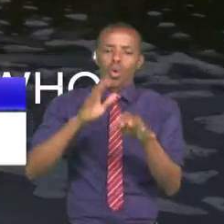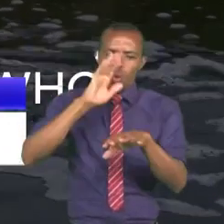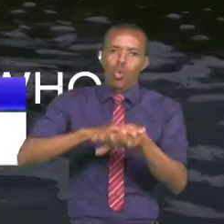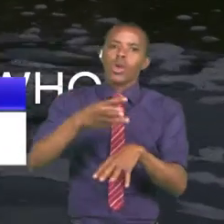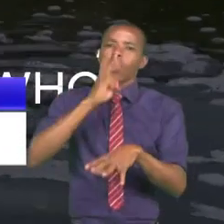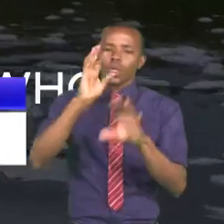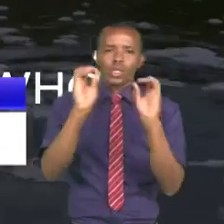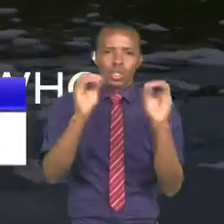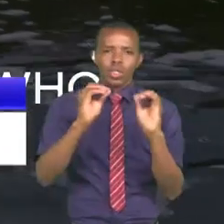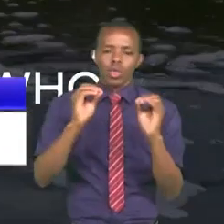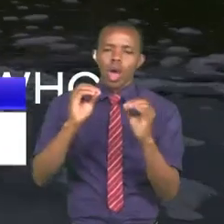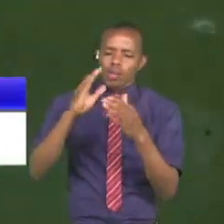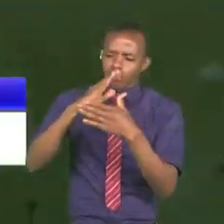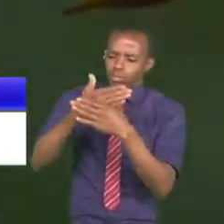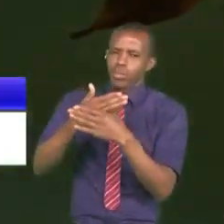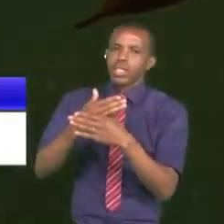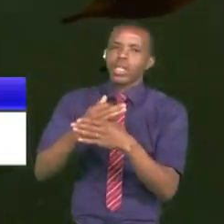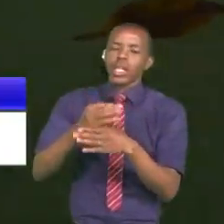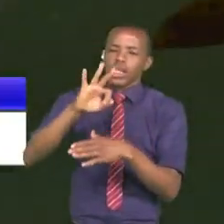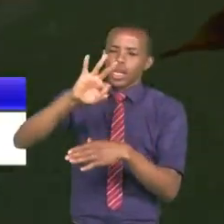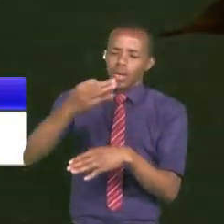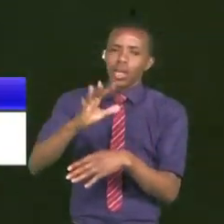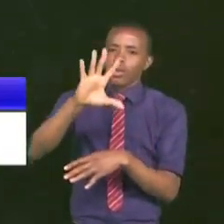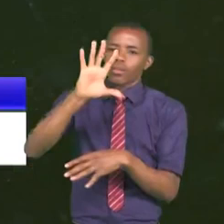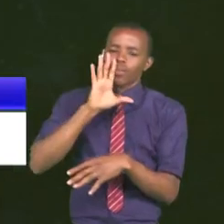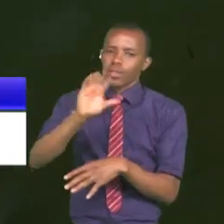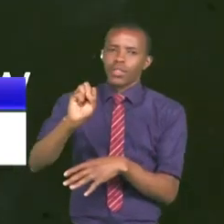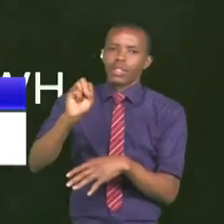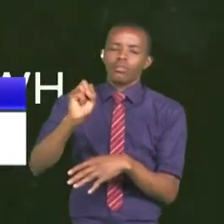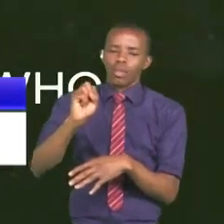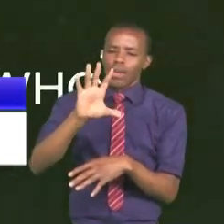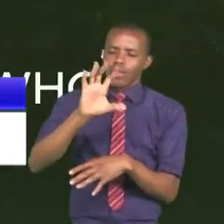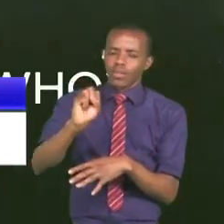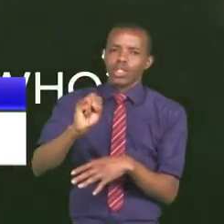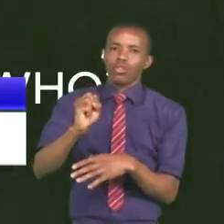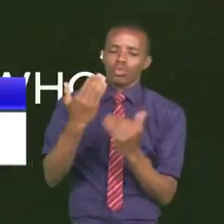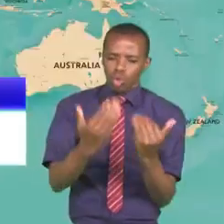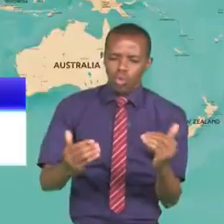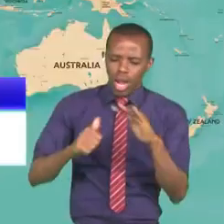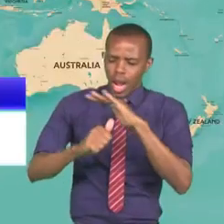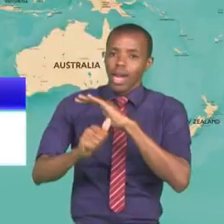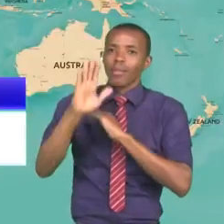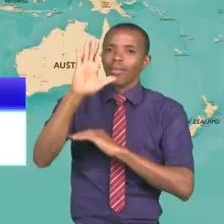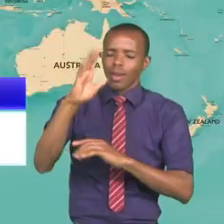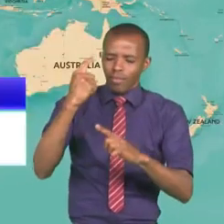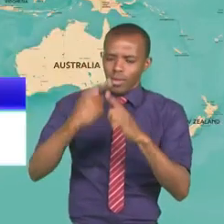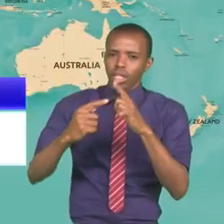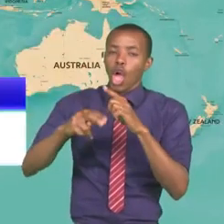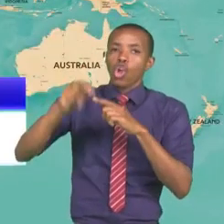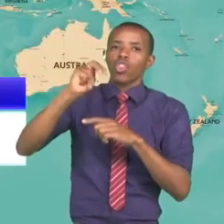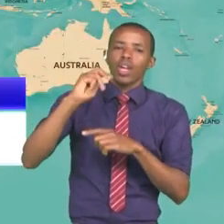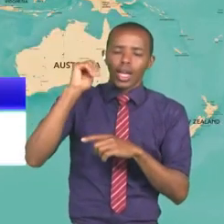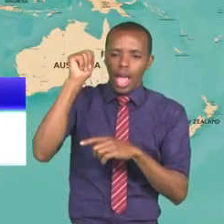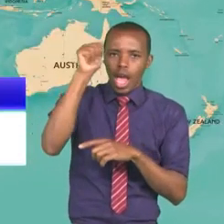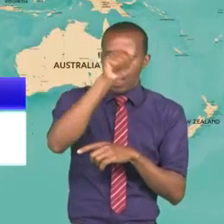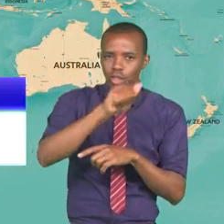water, and among them are over 350 children under 5 years of age. Northern Asia, Middle